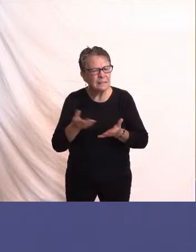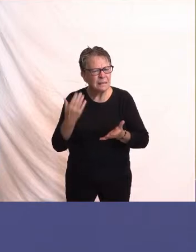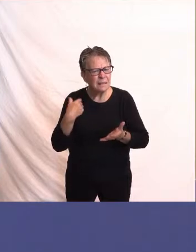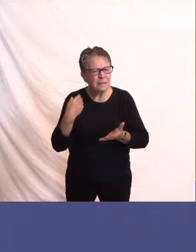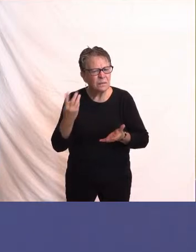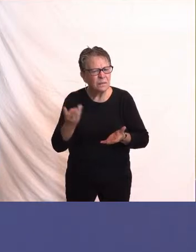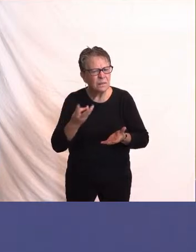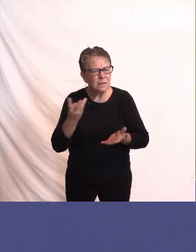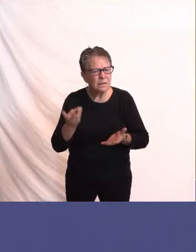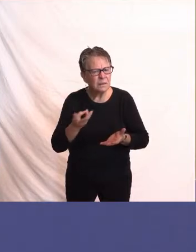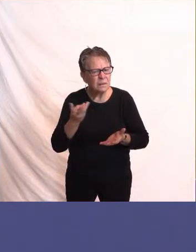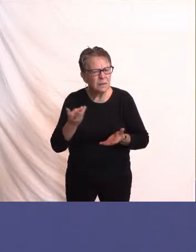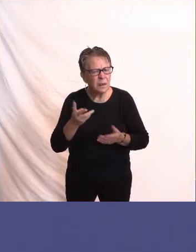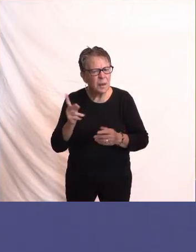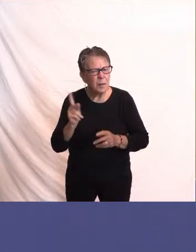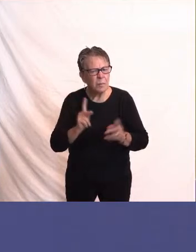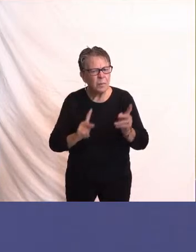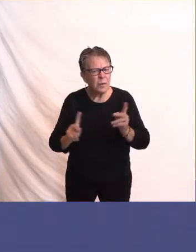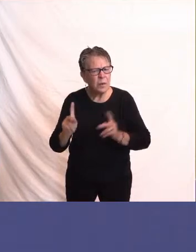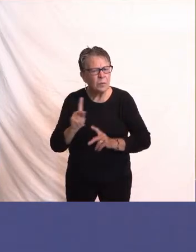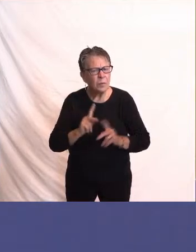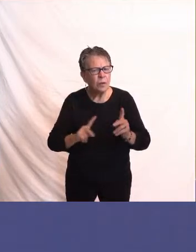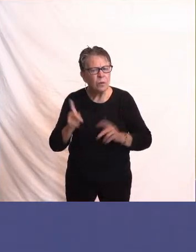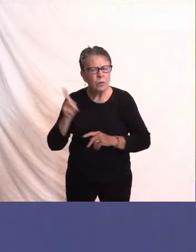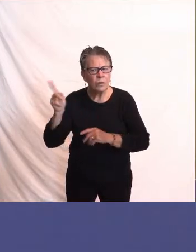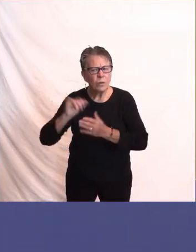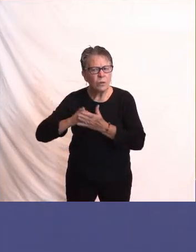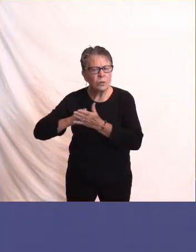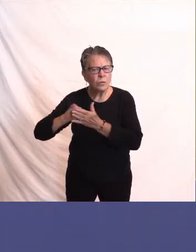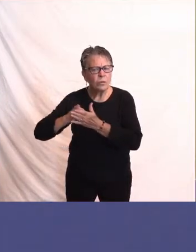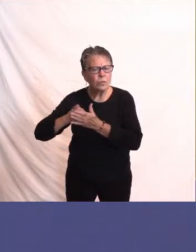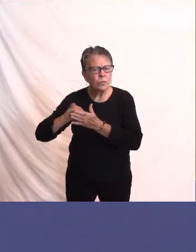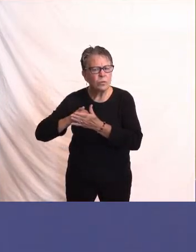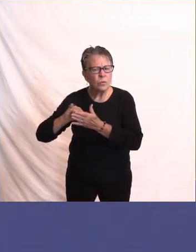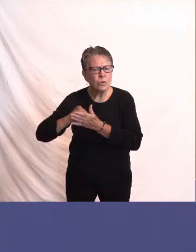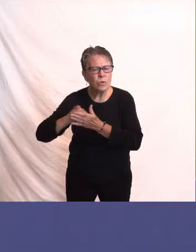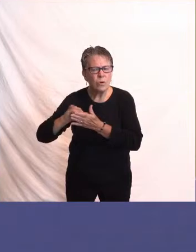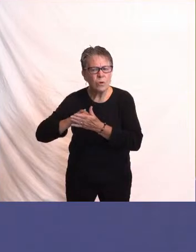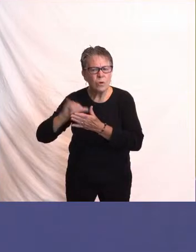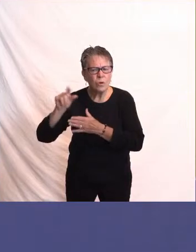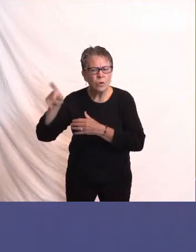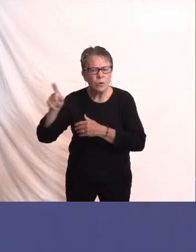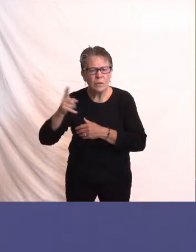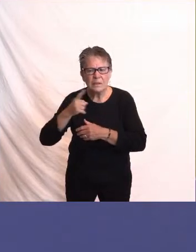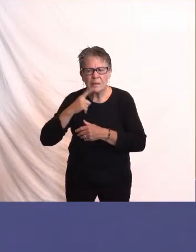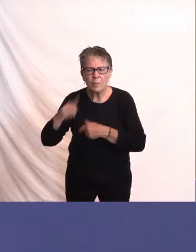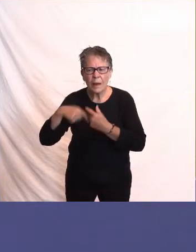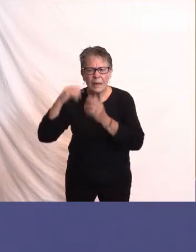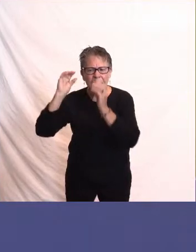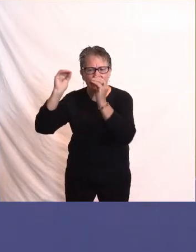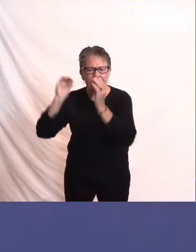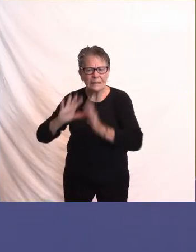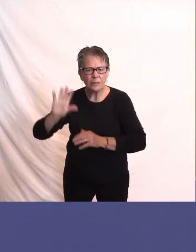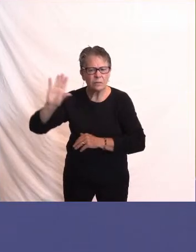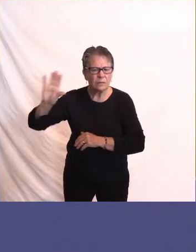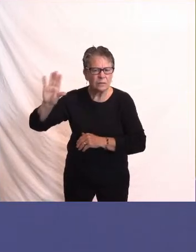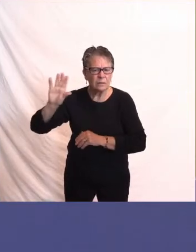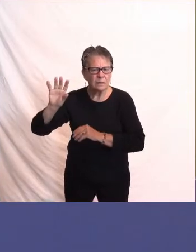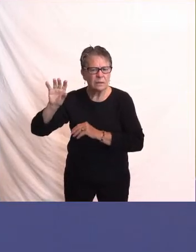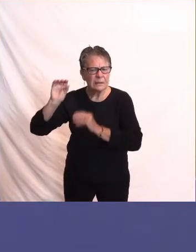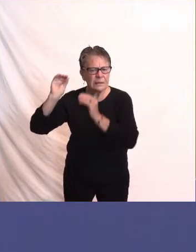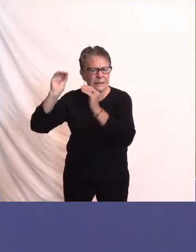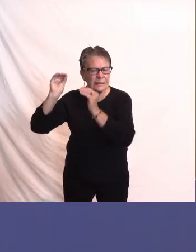said X about where their teachers are, or Hoboken has now said Y. Easy to do if you've got one district. With over